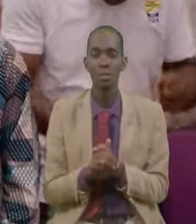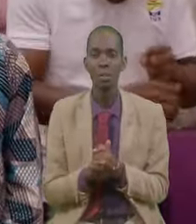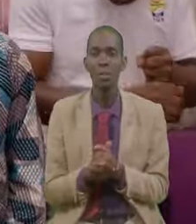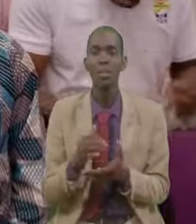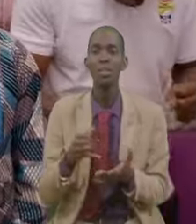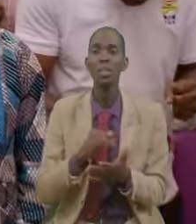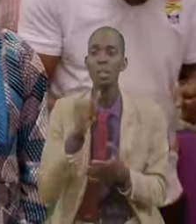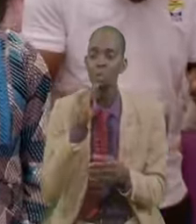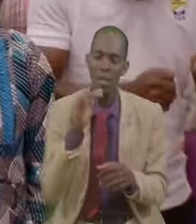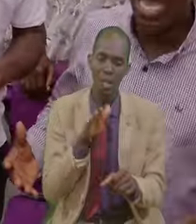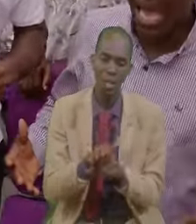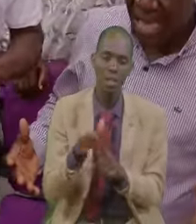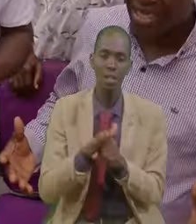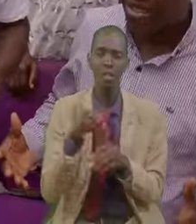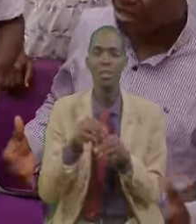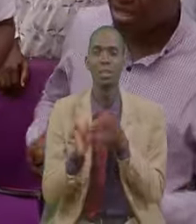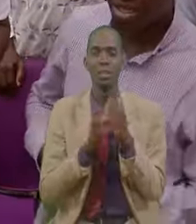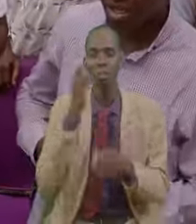It's done.